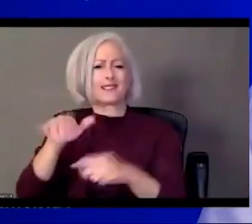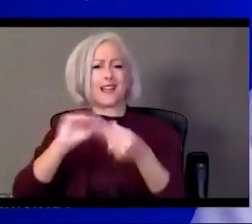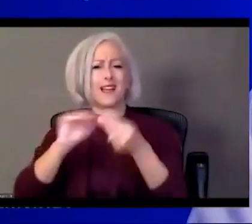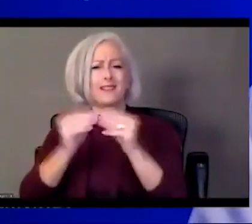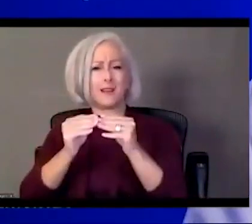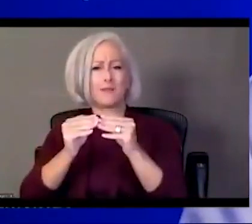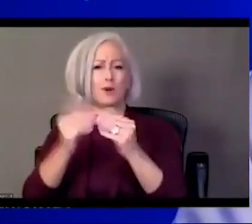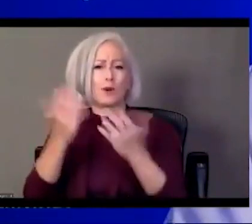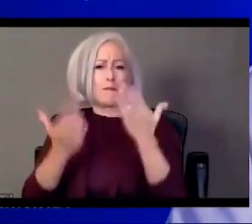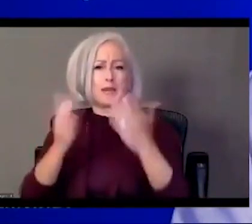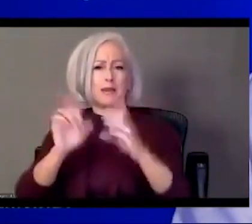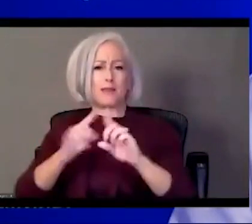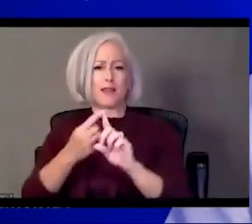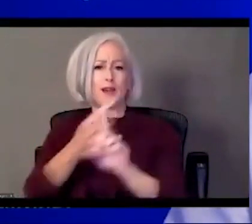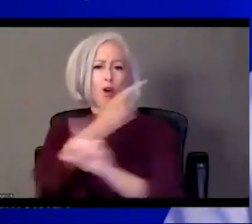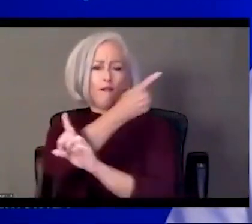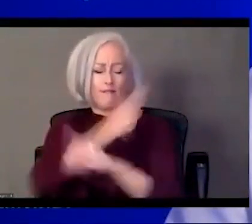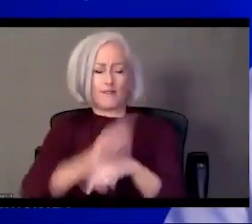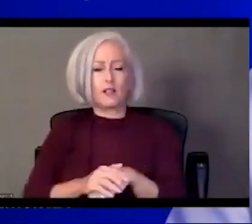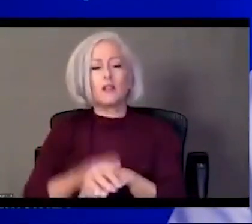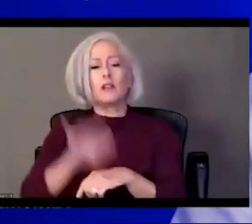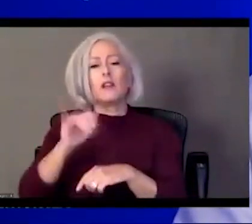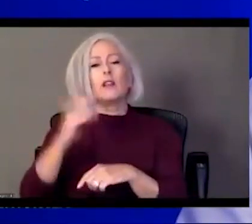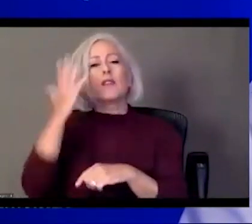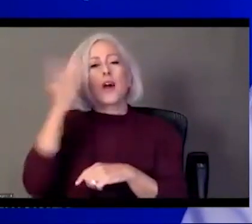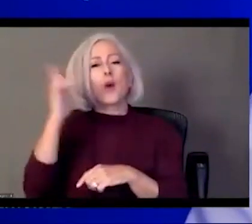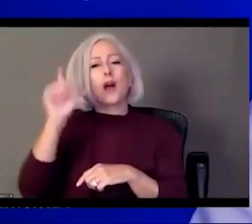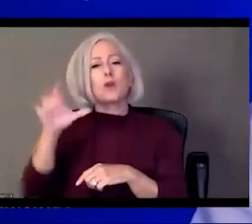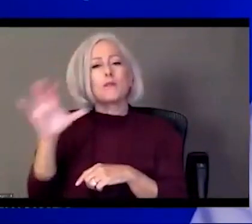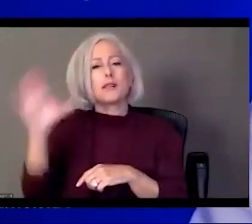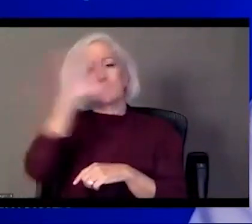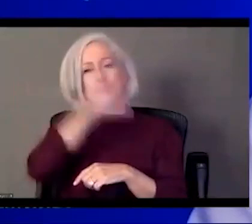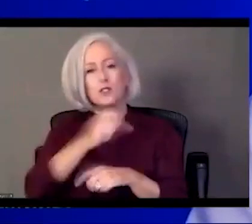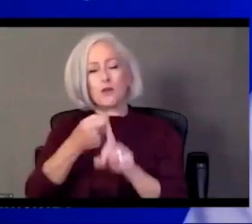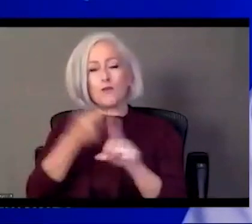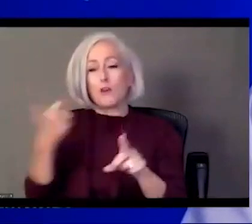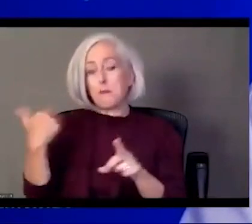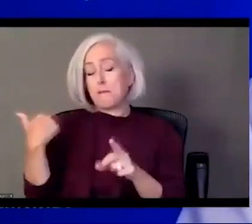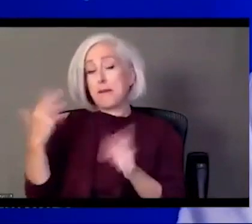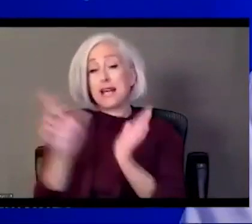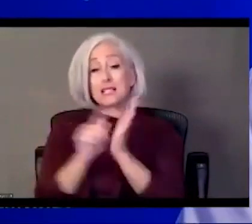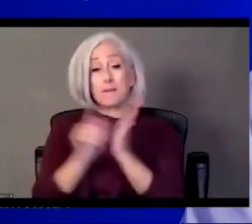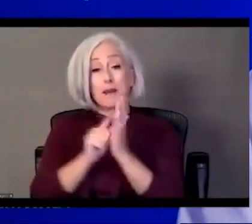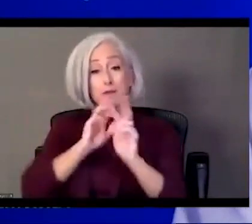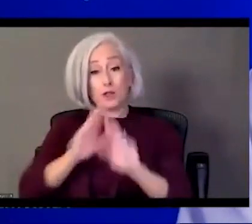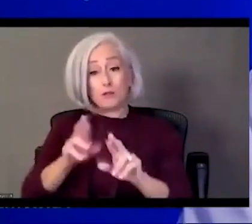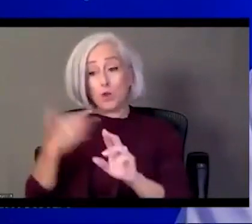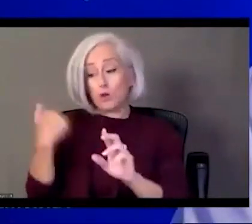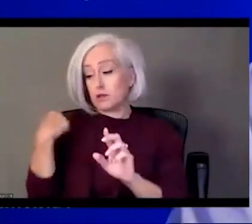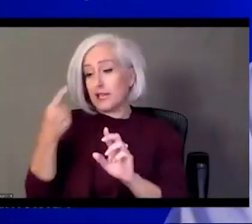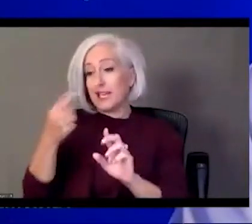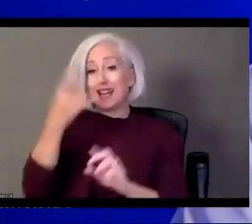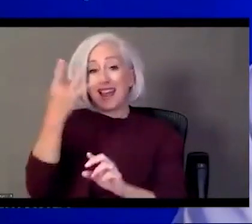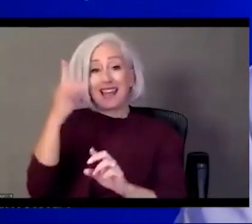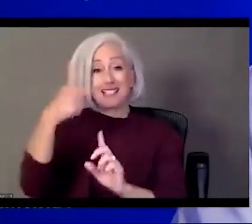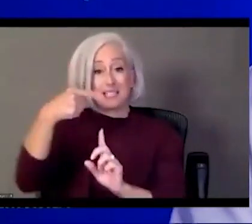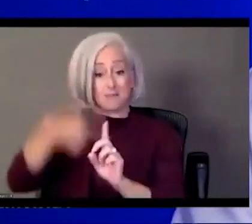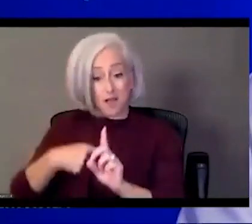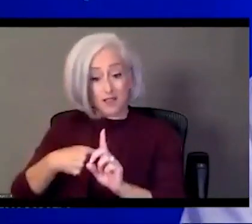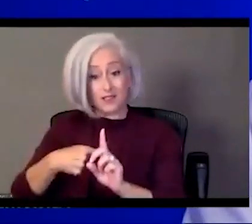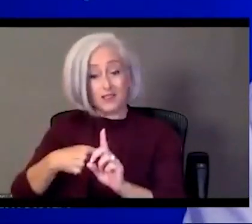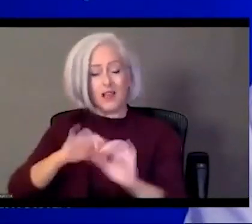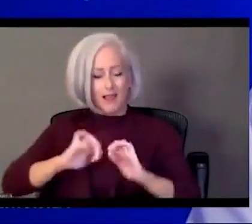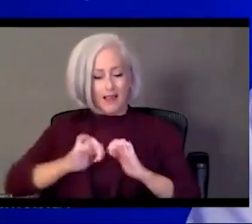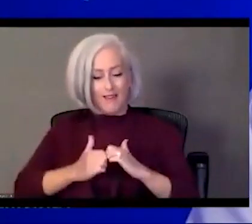of have to assume, based on previously published reports from the last 18 months about the spread of the disease in whatever